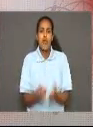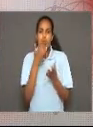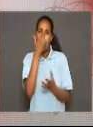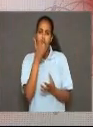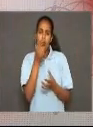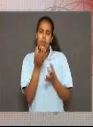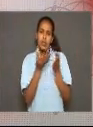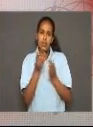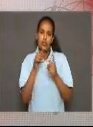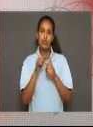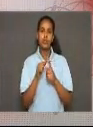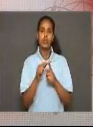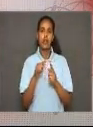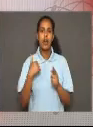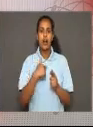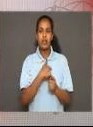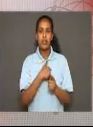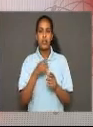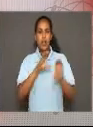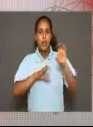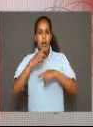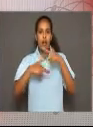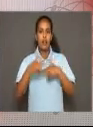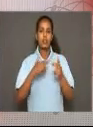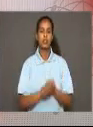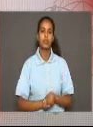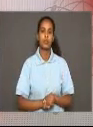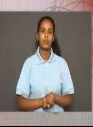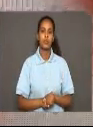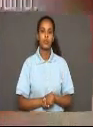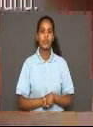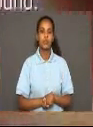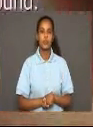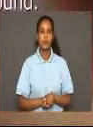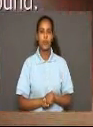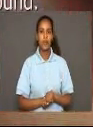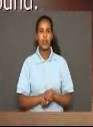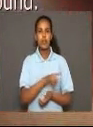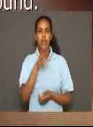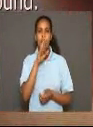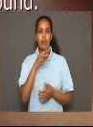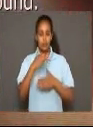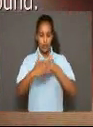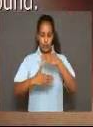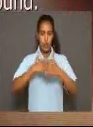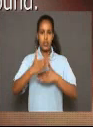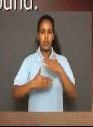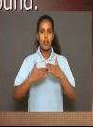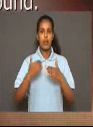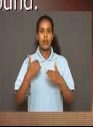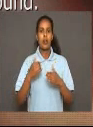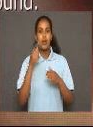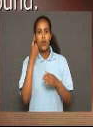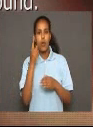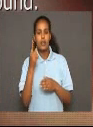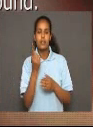commonly referred to as chemical reactions. They are processes whereby